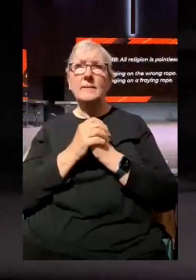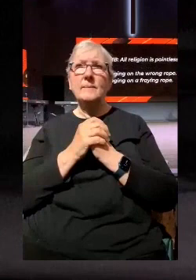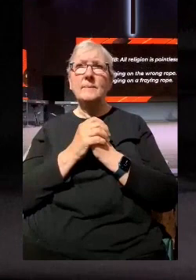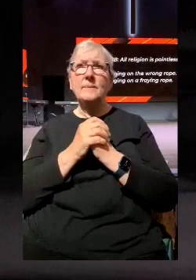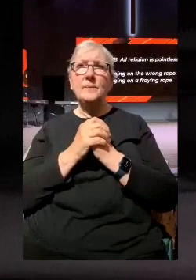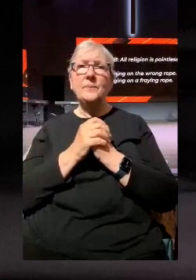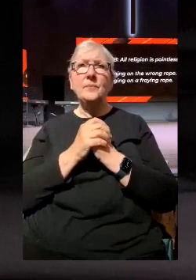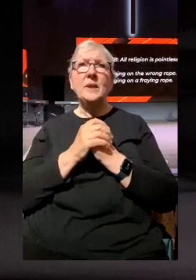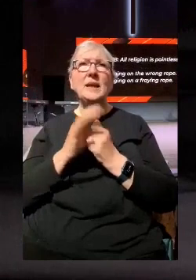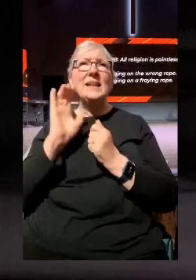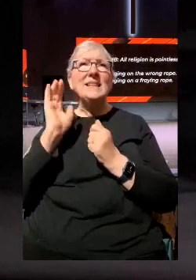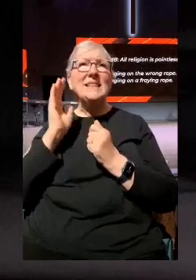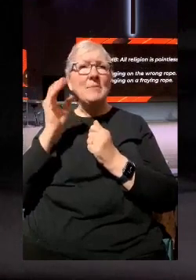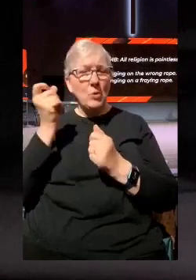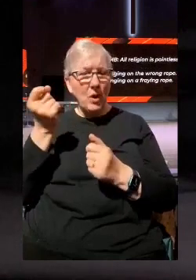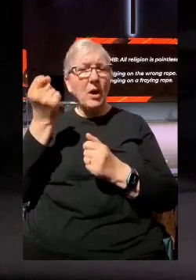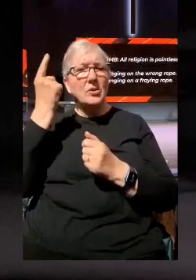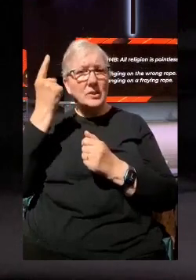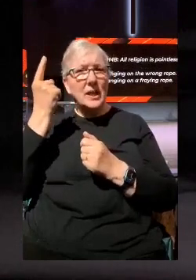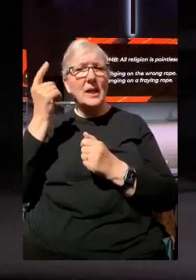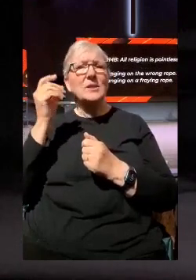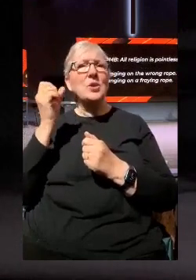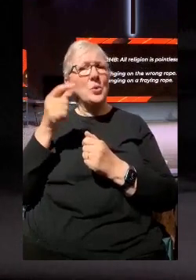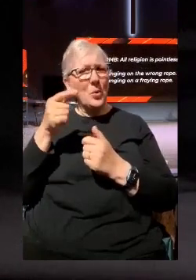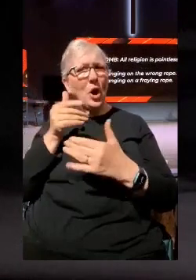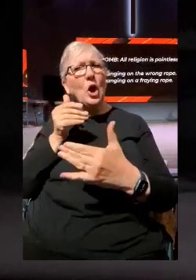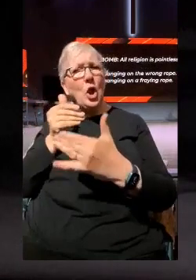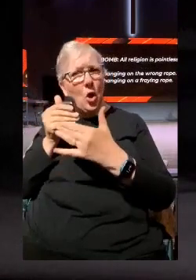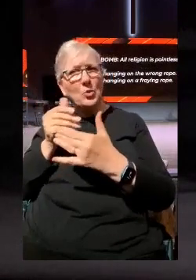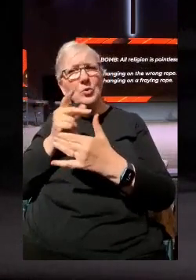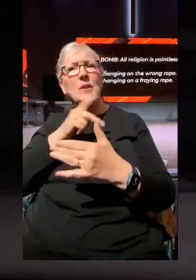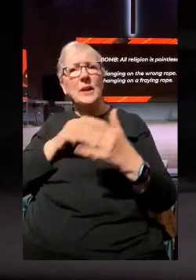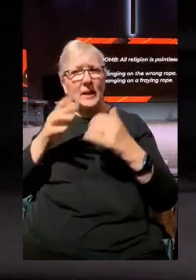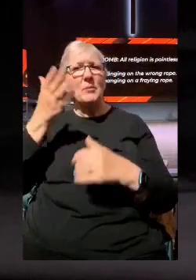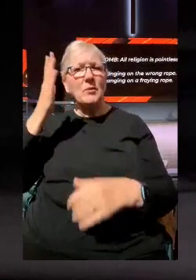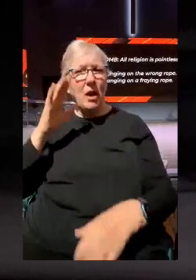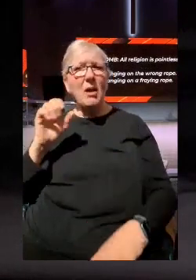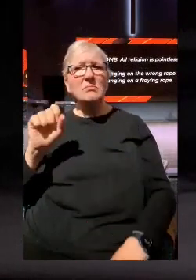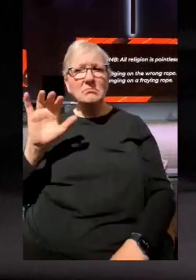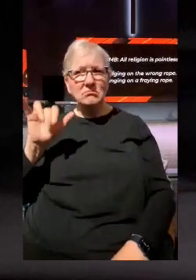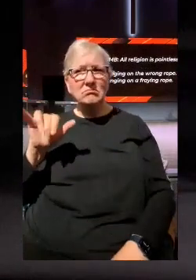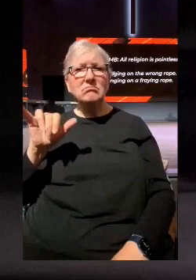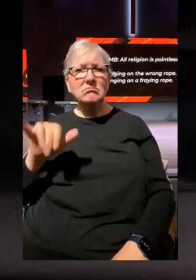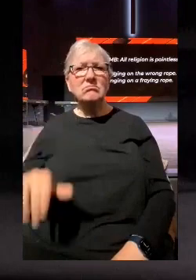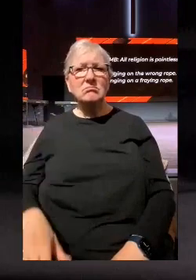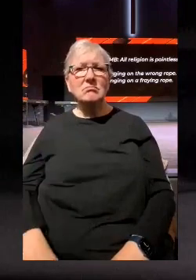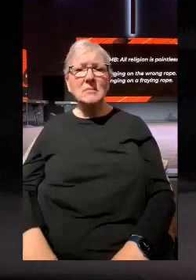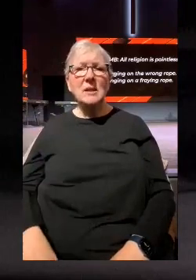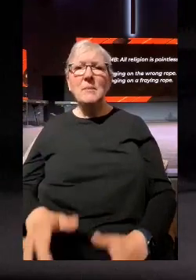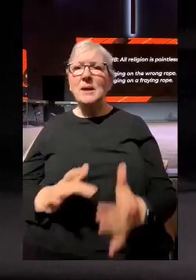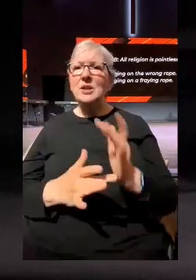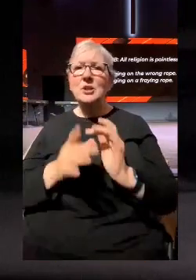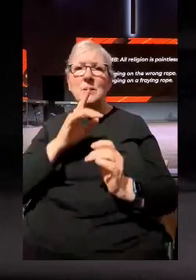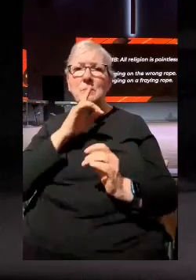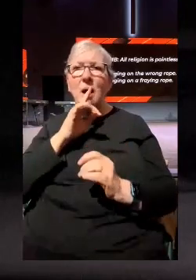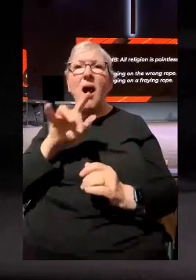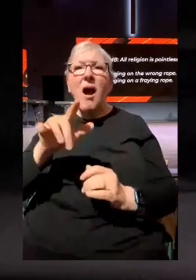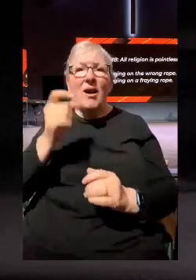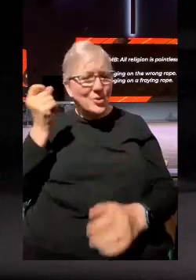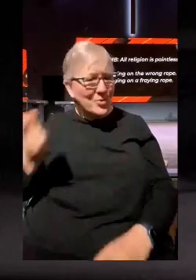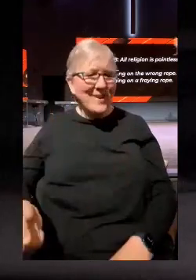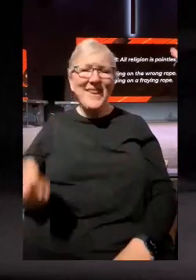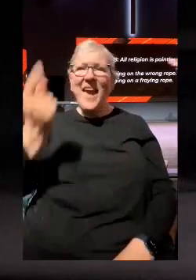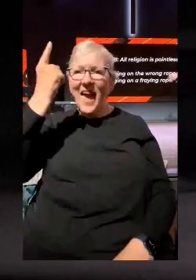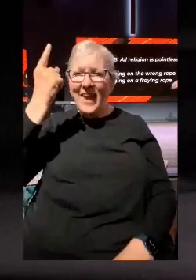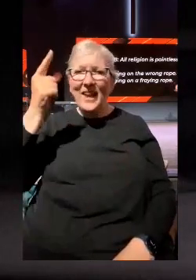You seem to get that. So you're close to the kingdom of God. But Jesus doesn't say, you get it. You're